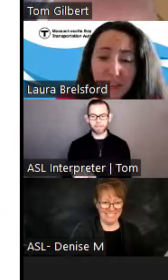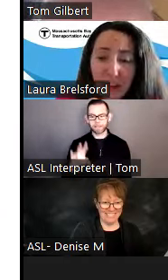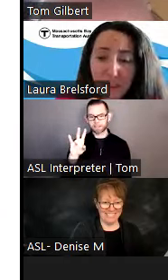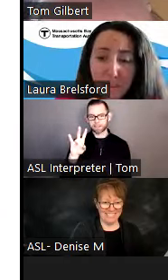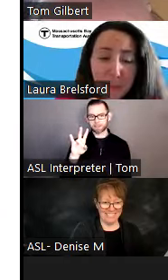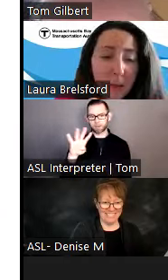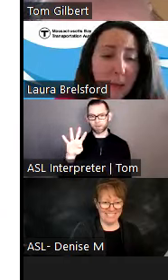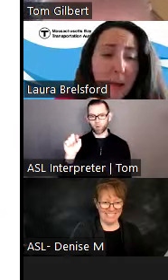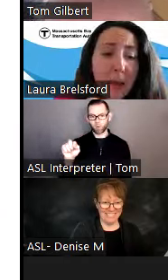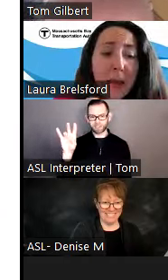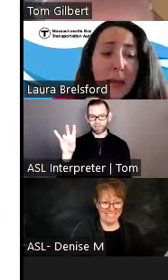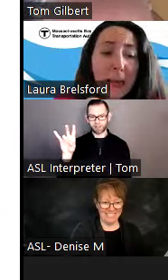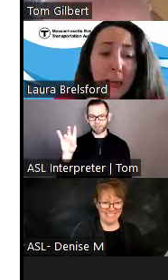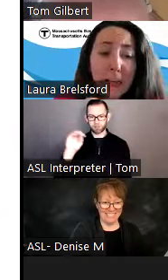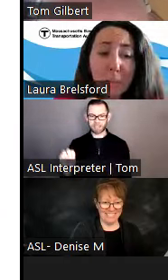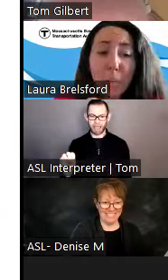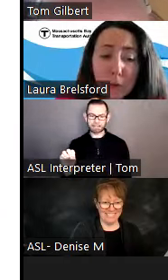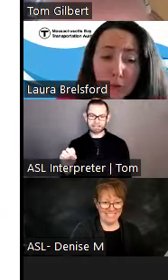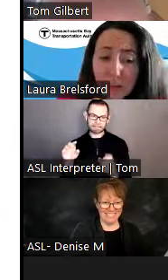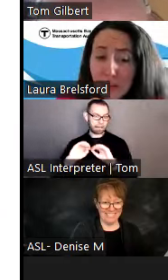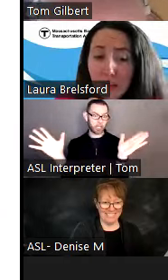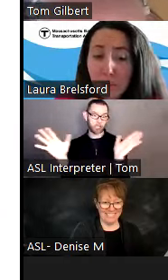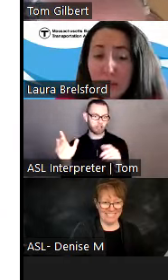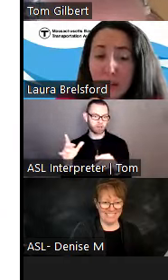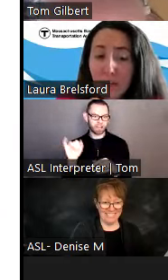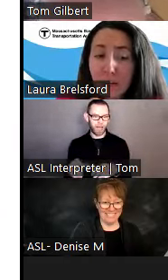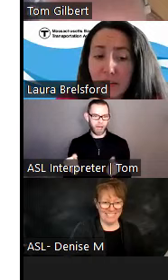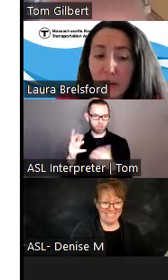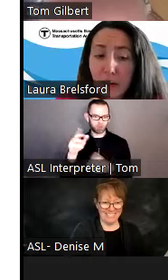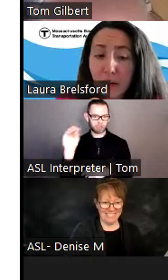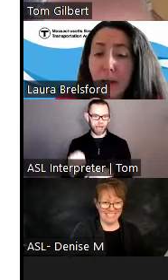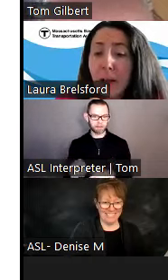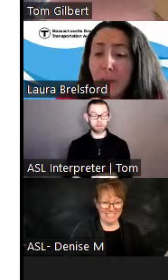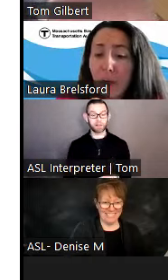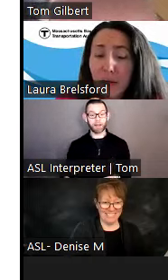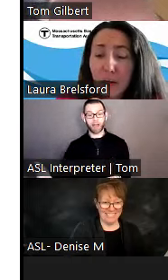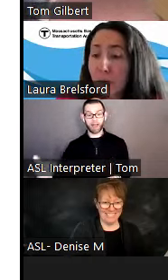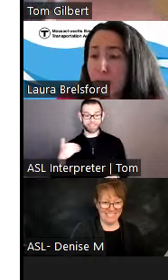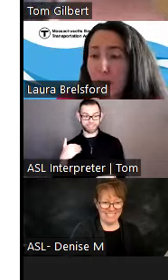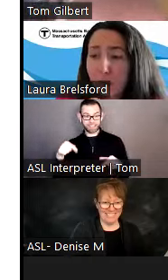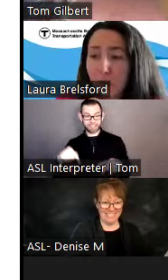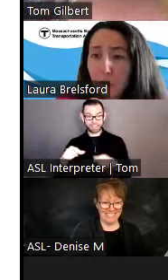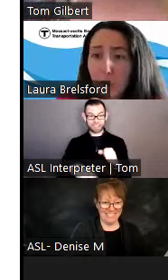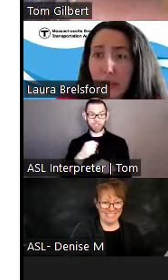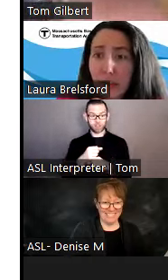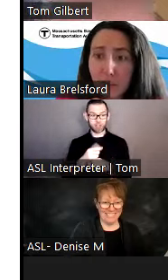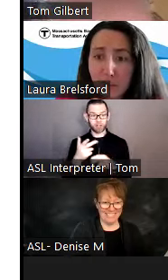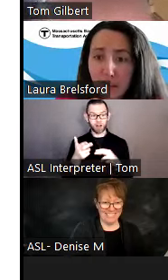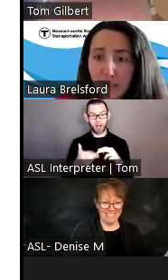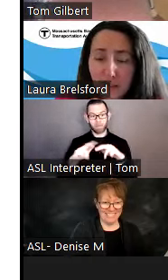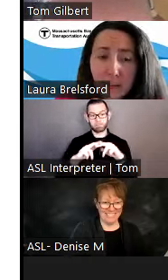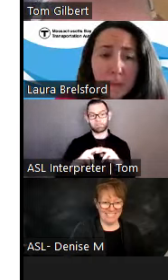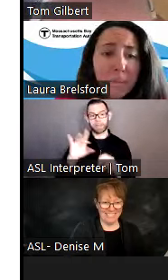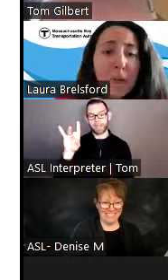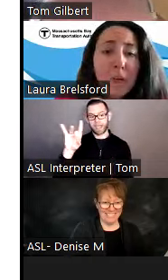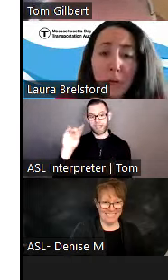74.7% of the time. And most recently, at the beginning of this year, that number was up to